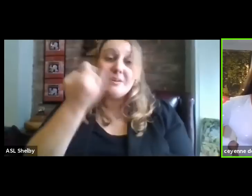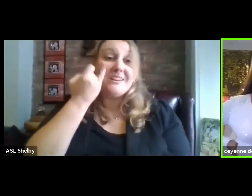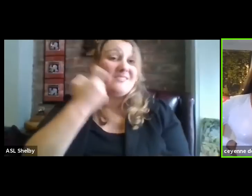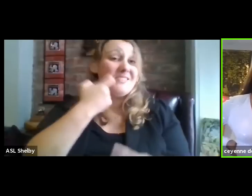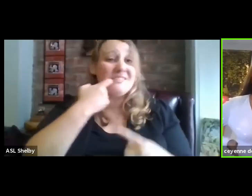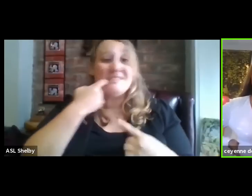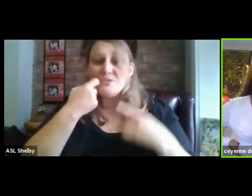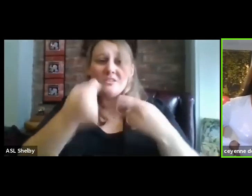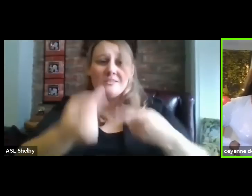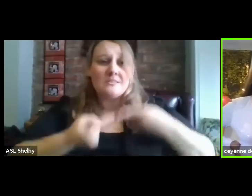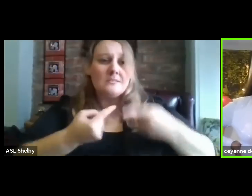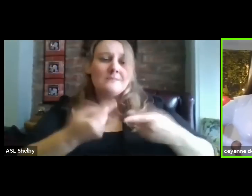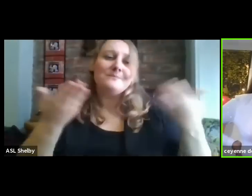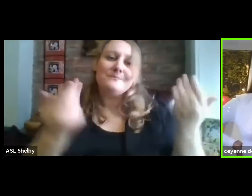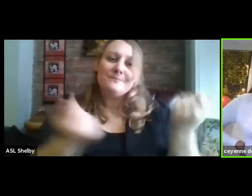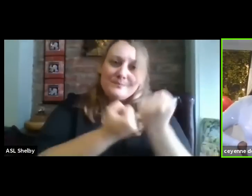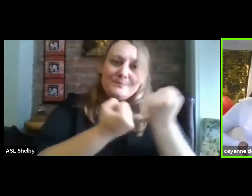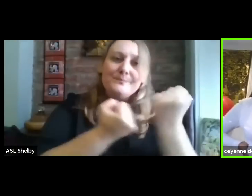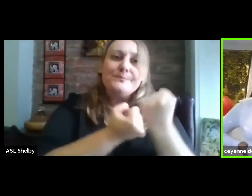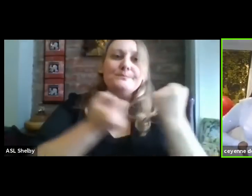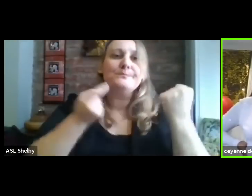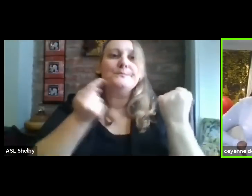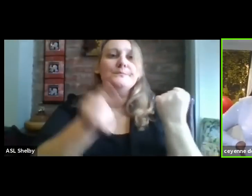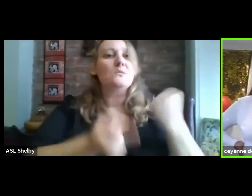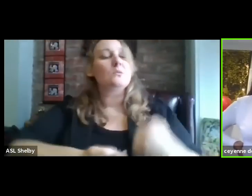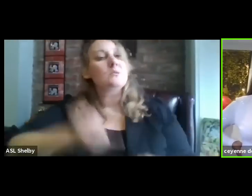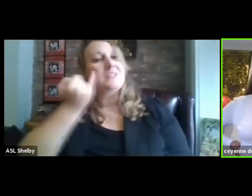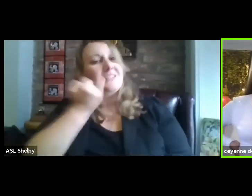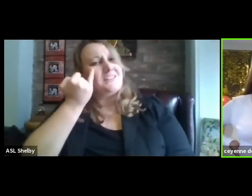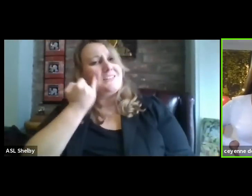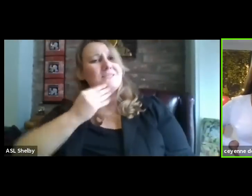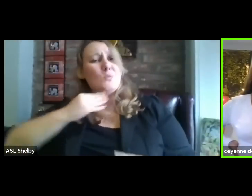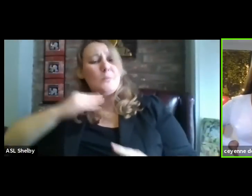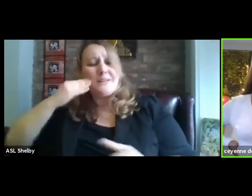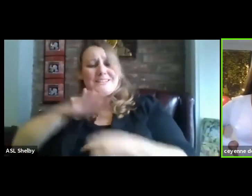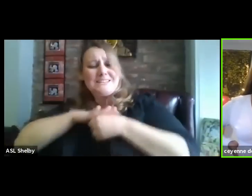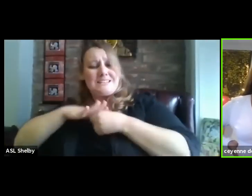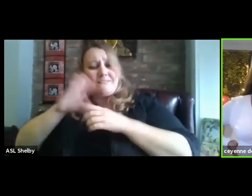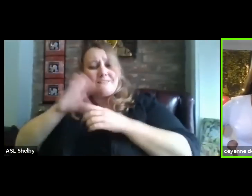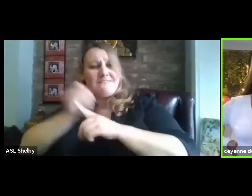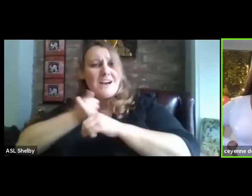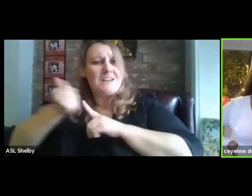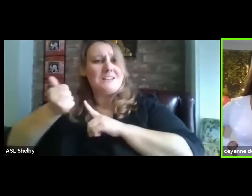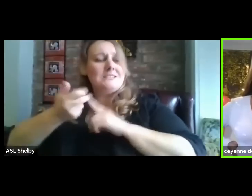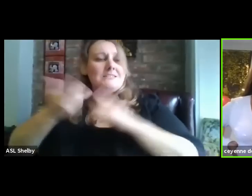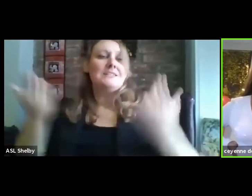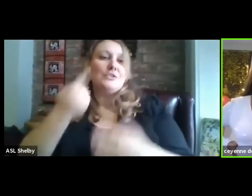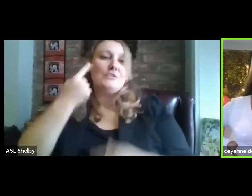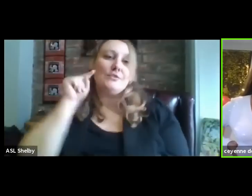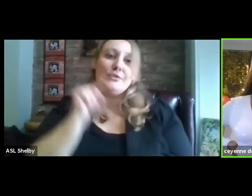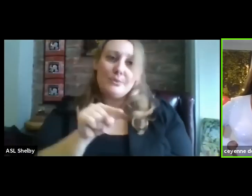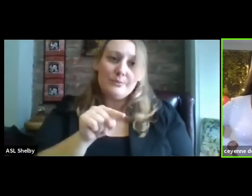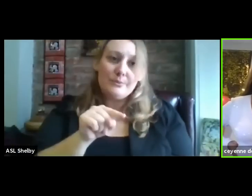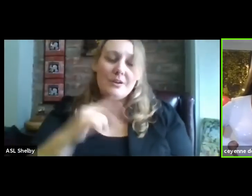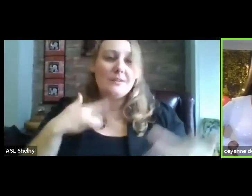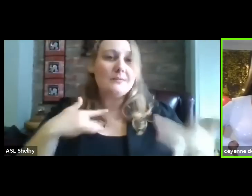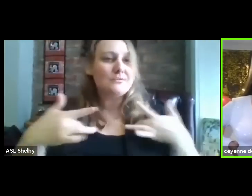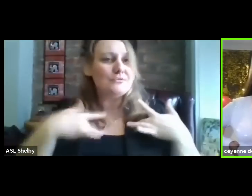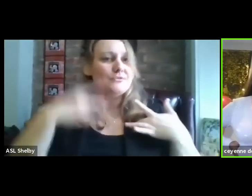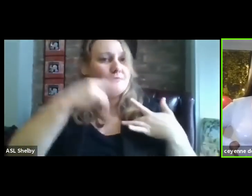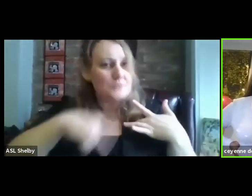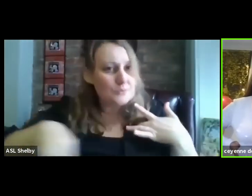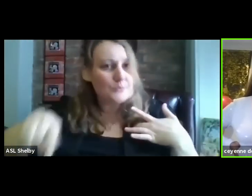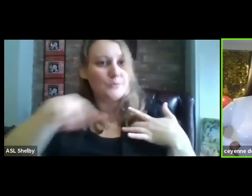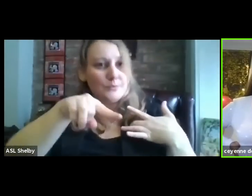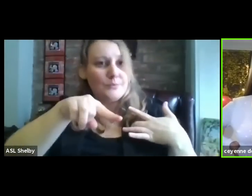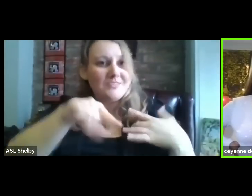you're struggling with domestic violence, we are here for you. This is what we need to be worried about. I just